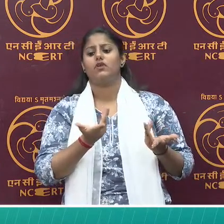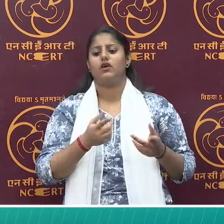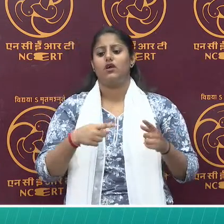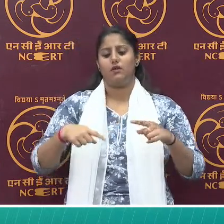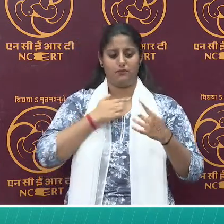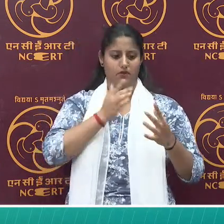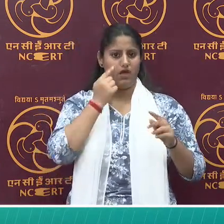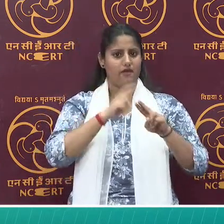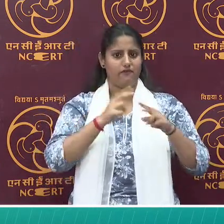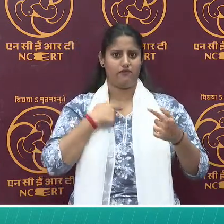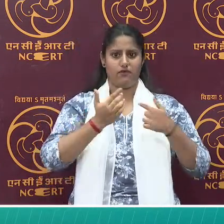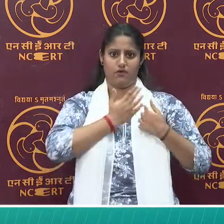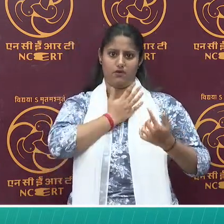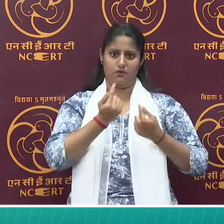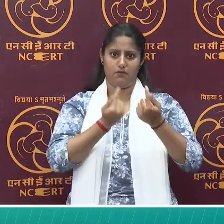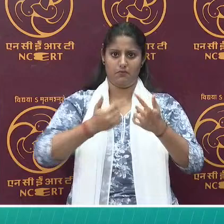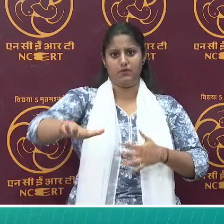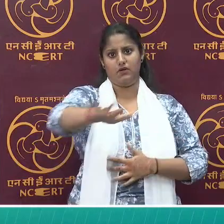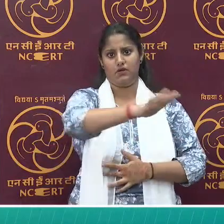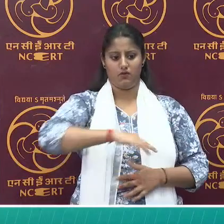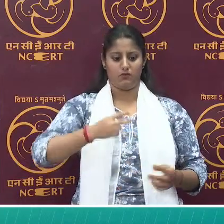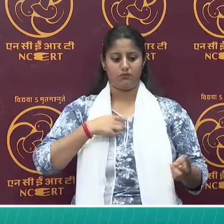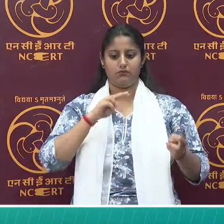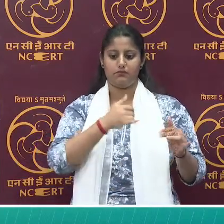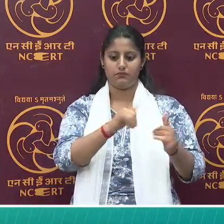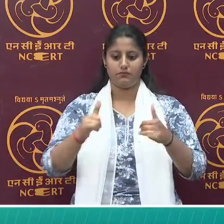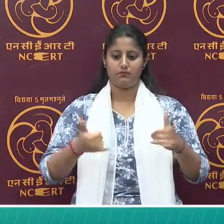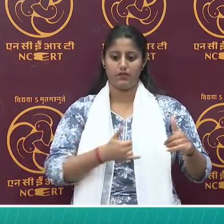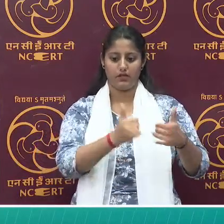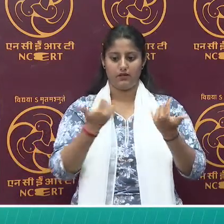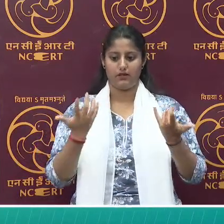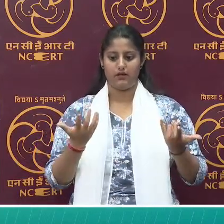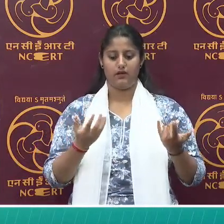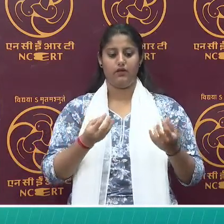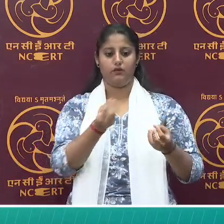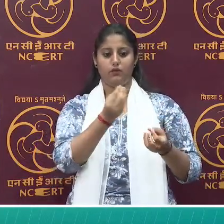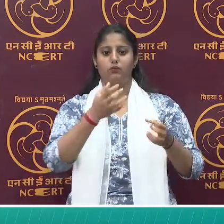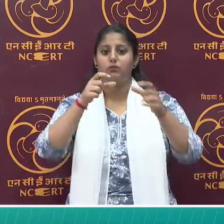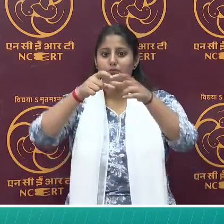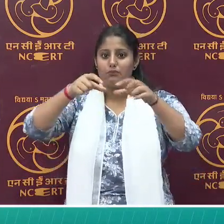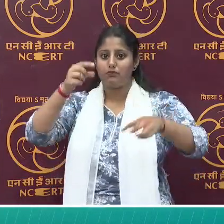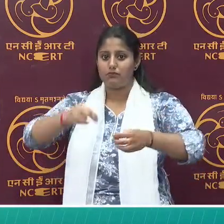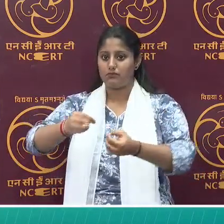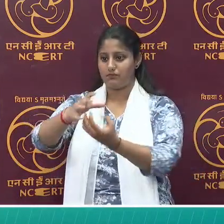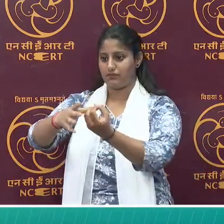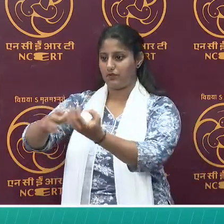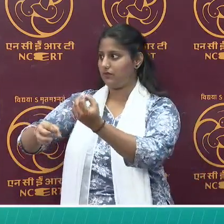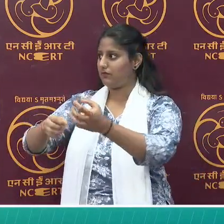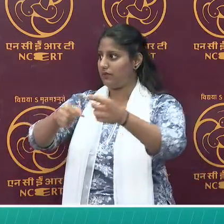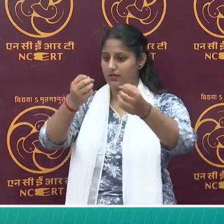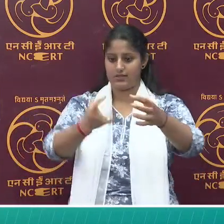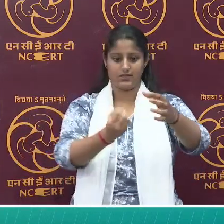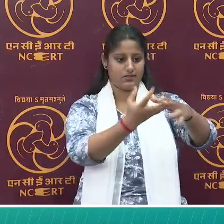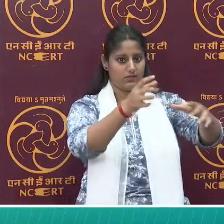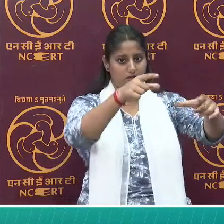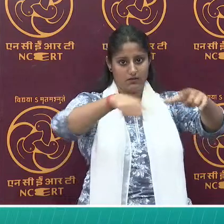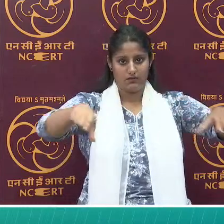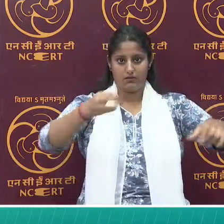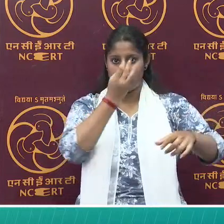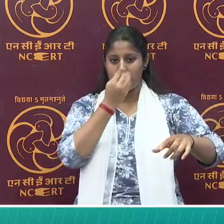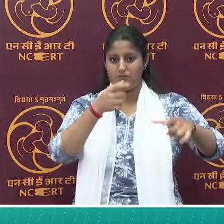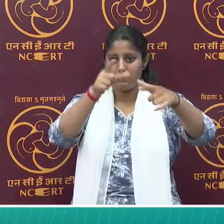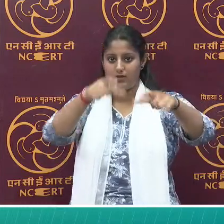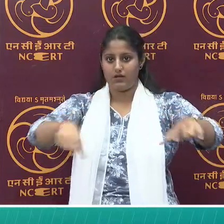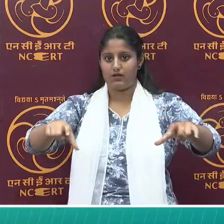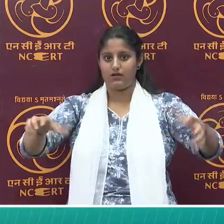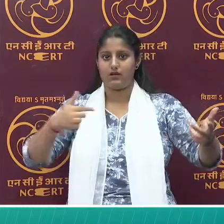All right. What do we do while we plant, say, a sapling? Right? We dig a hole. Digging. Yes, digging. Digging